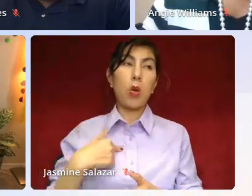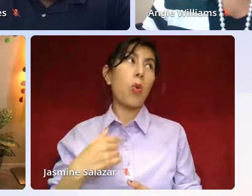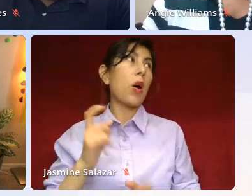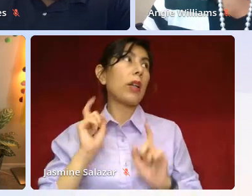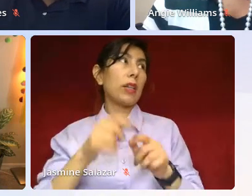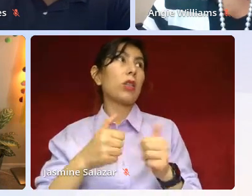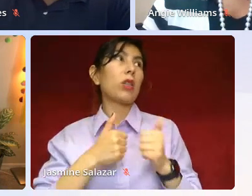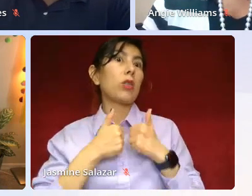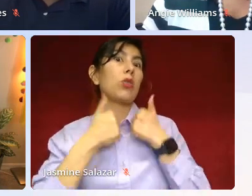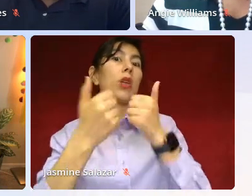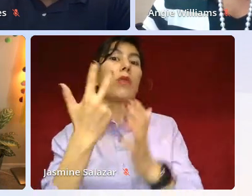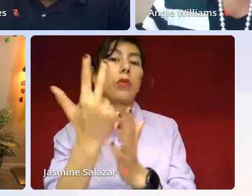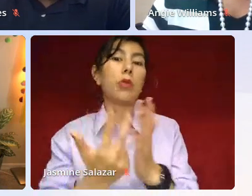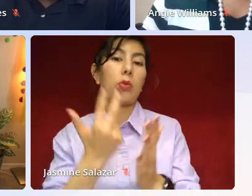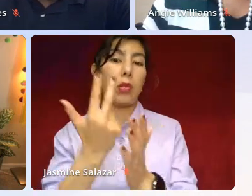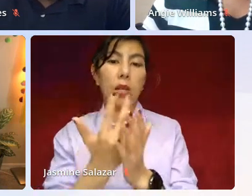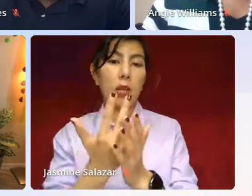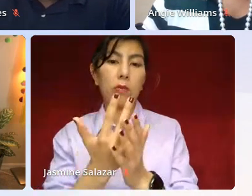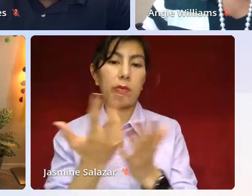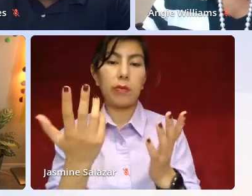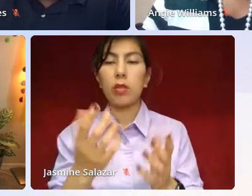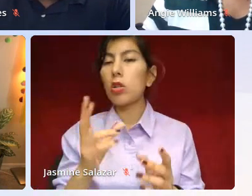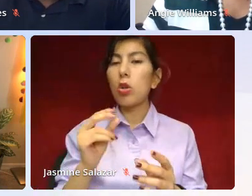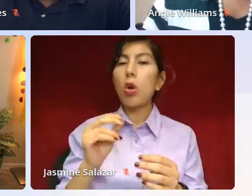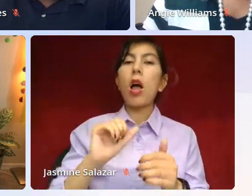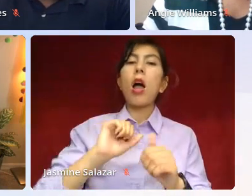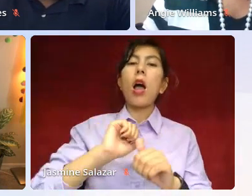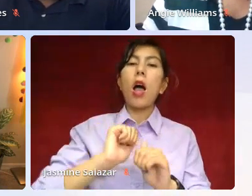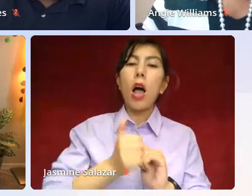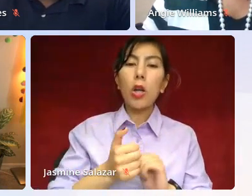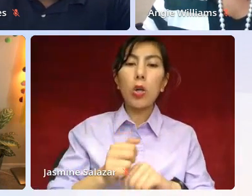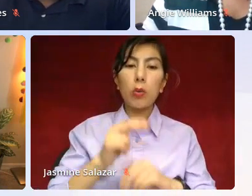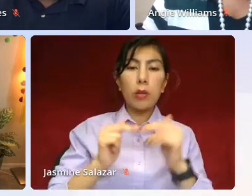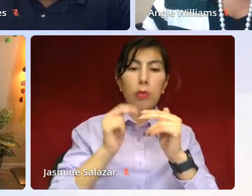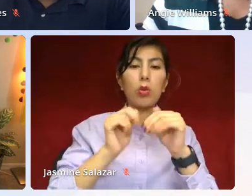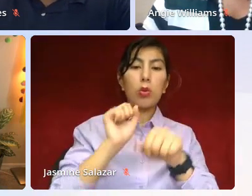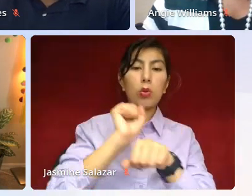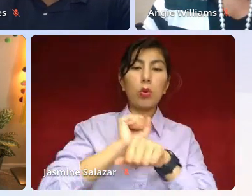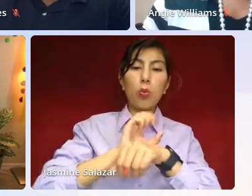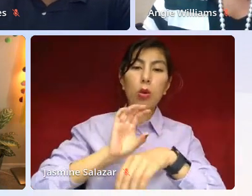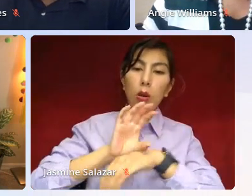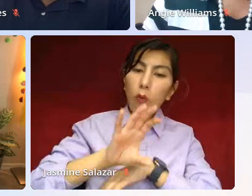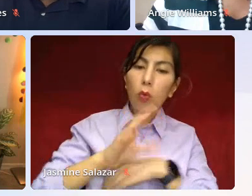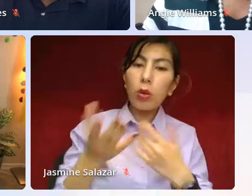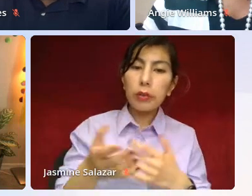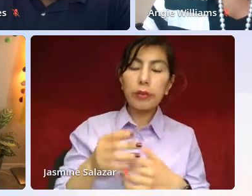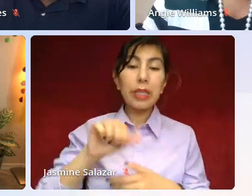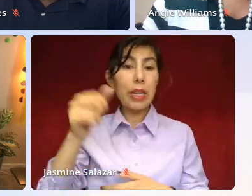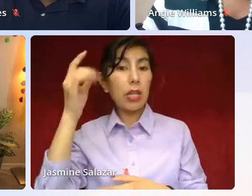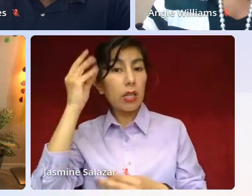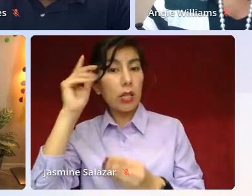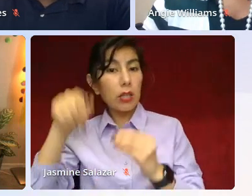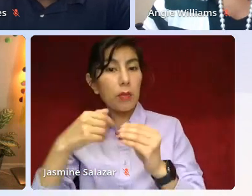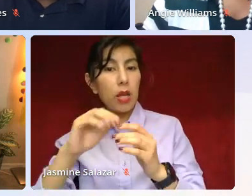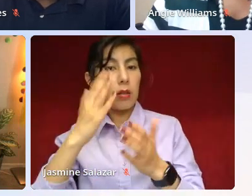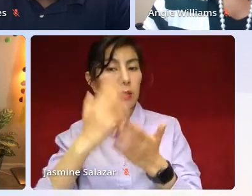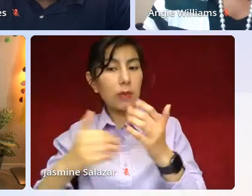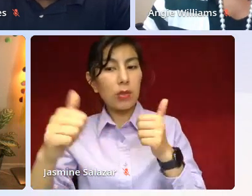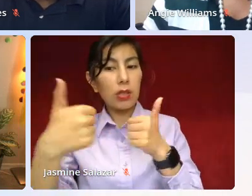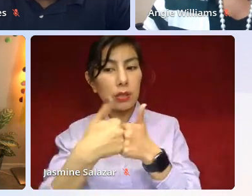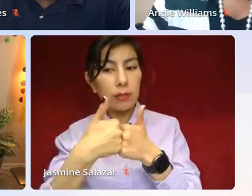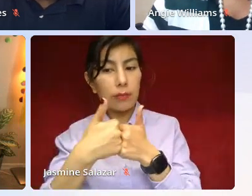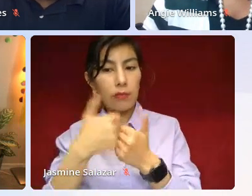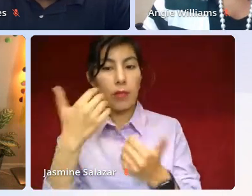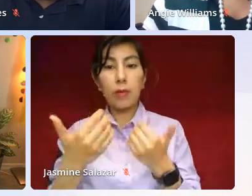It's got to be about how do we build our workforce. So, Brandon and Angie, any thoughts about some of the challenges, and maybe there's